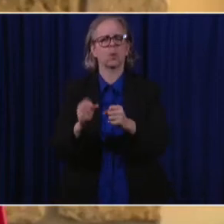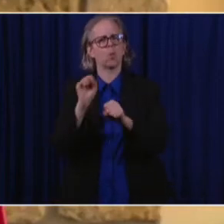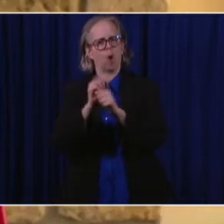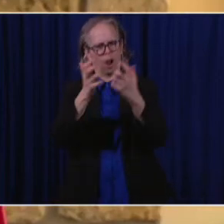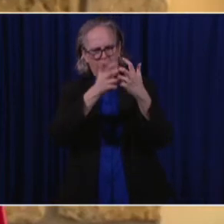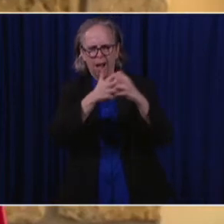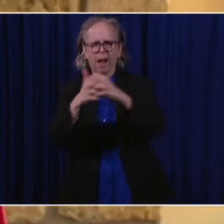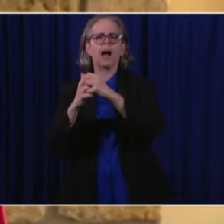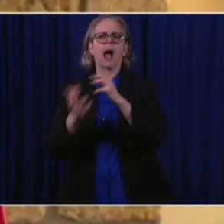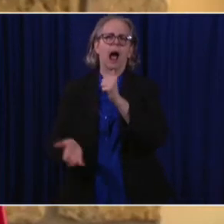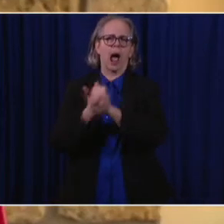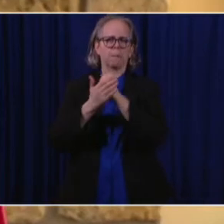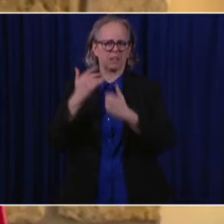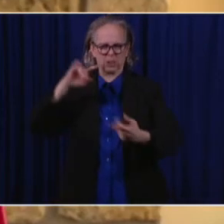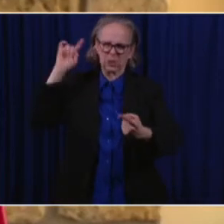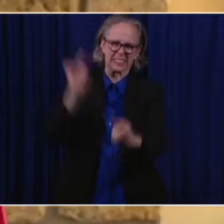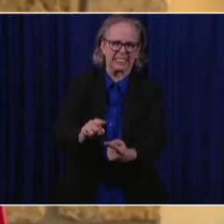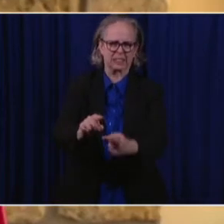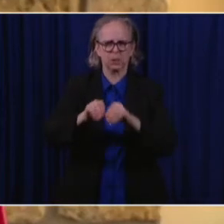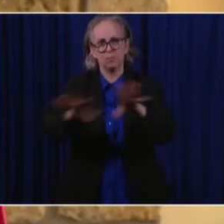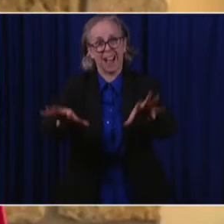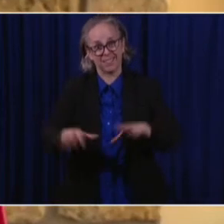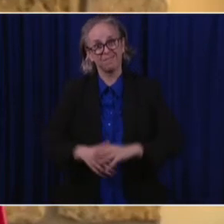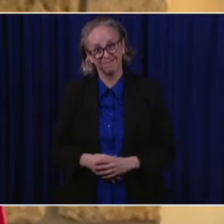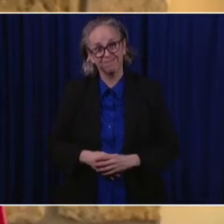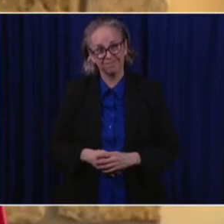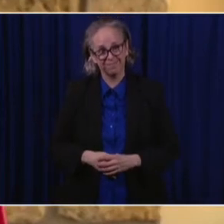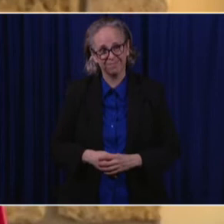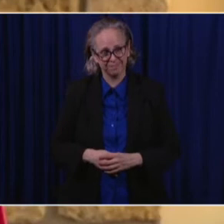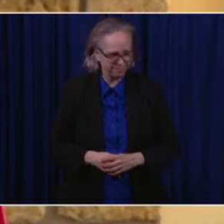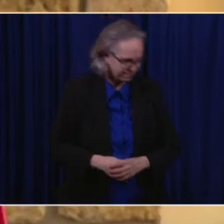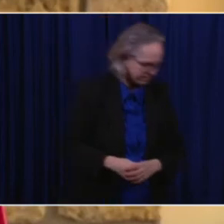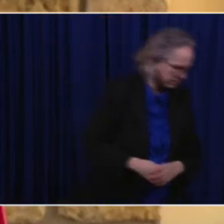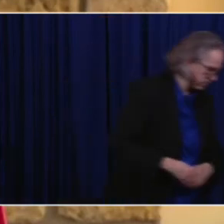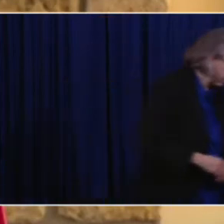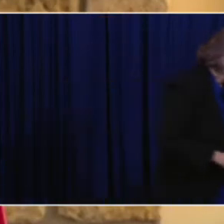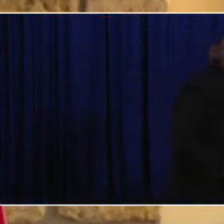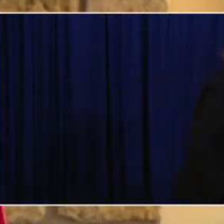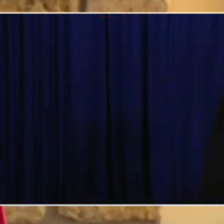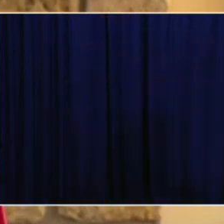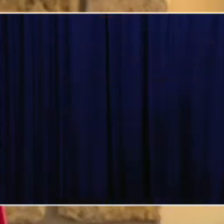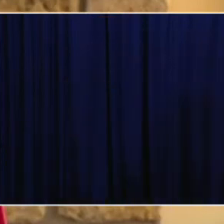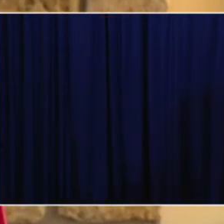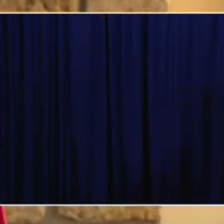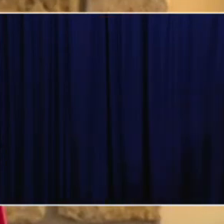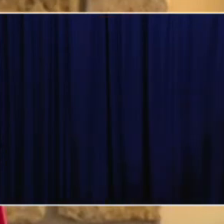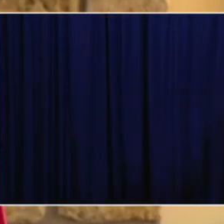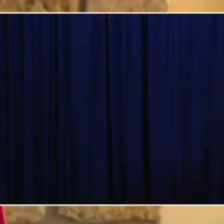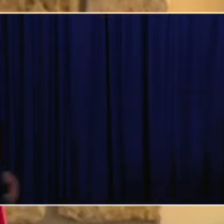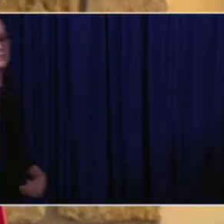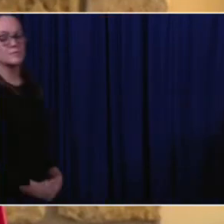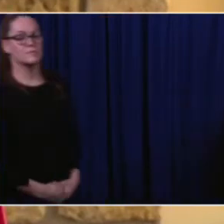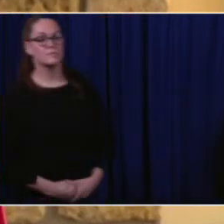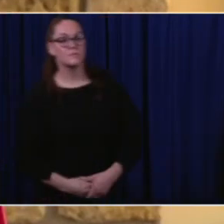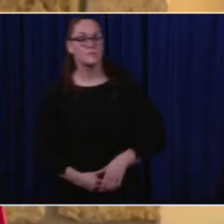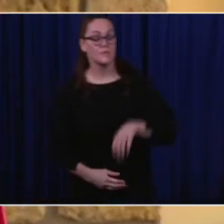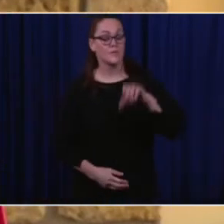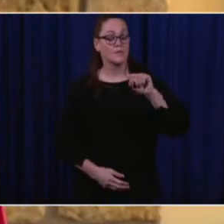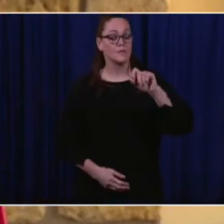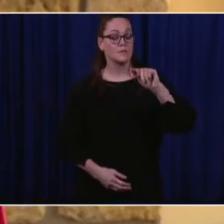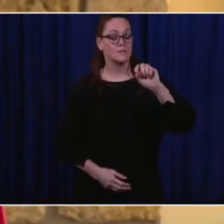Governor, next question is the last question for today, and it belongs to Steve Albritton of WLWT in Cincinnati.